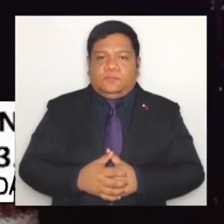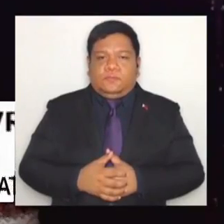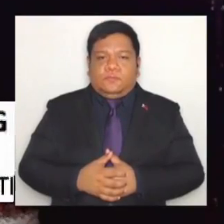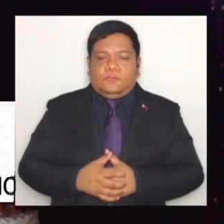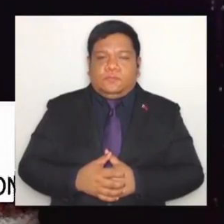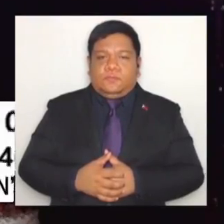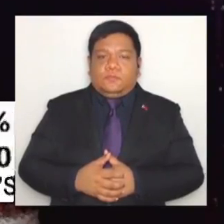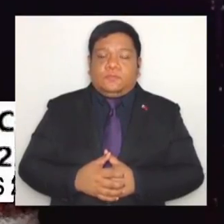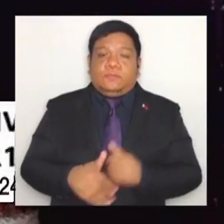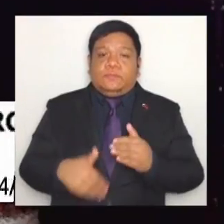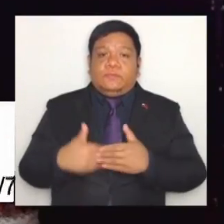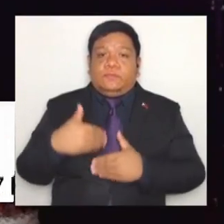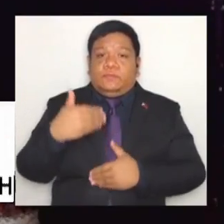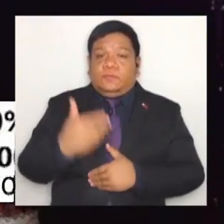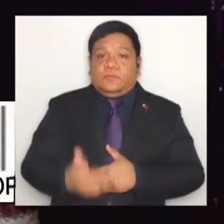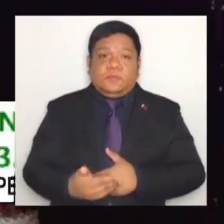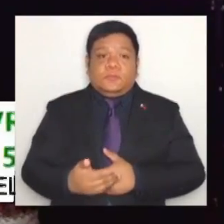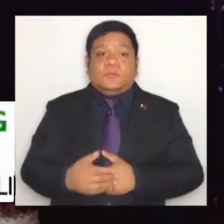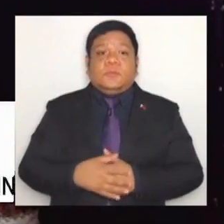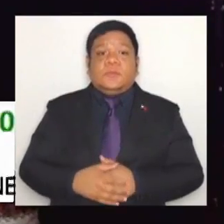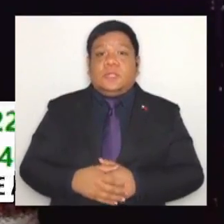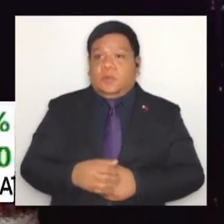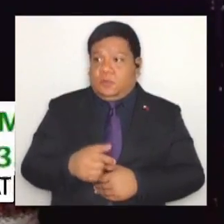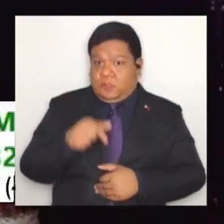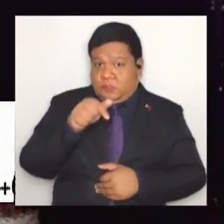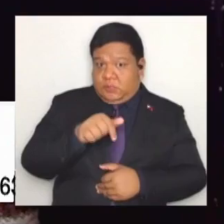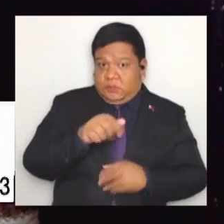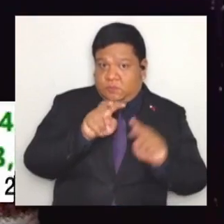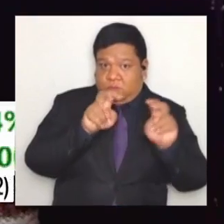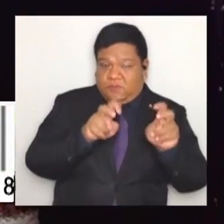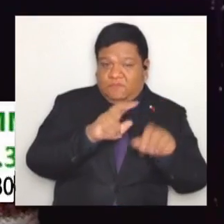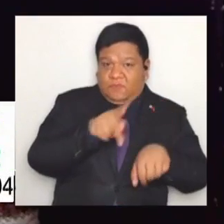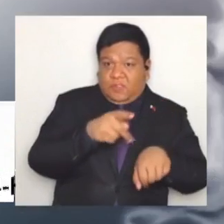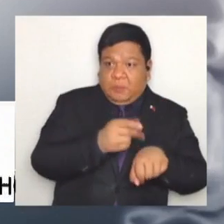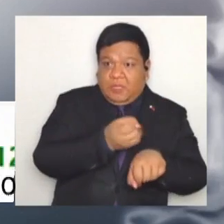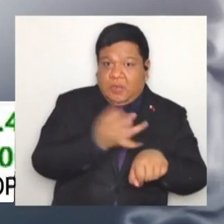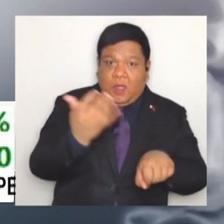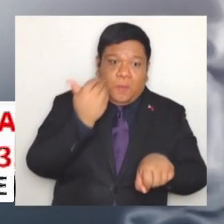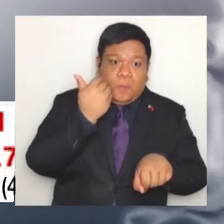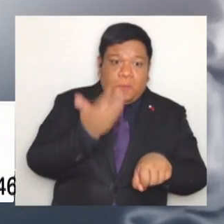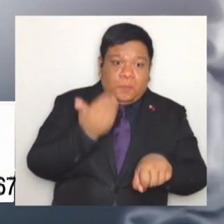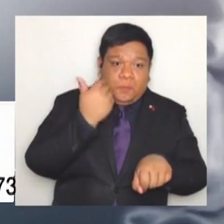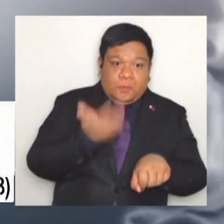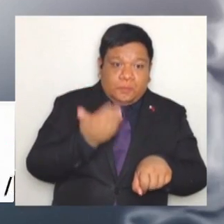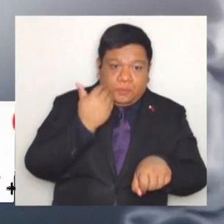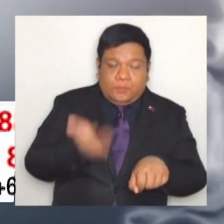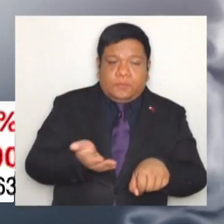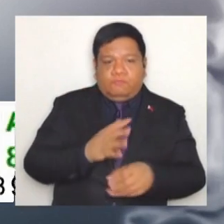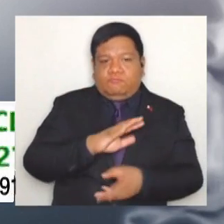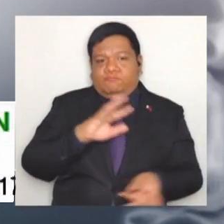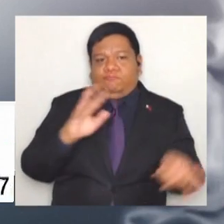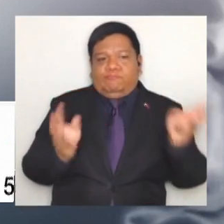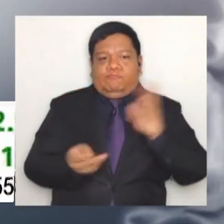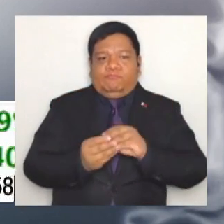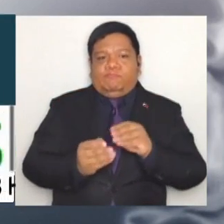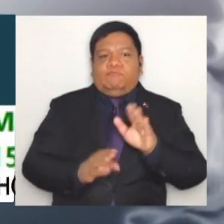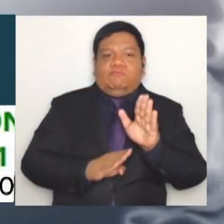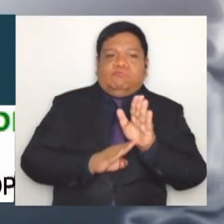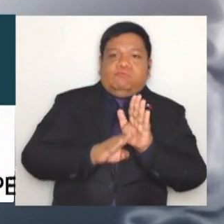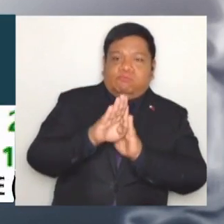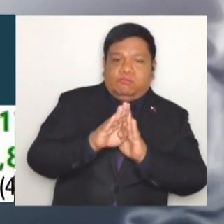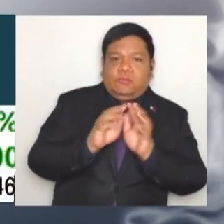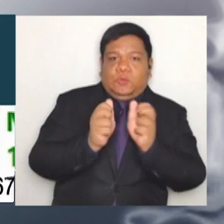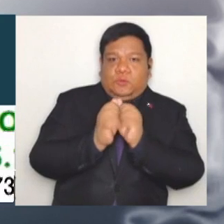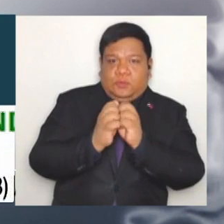The country's death toll from the Delta COVID-19 variant climbs to 9. The health department says one of the latest fatalities was a